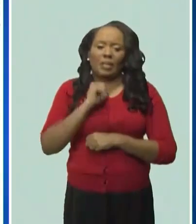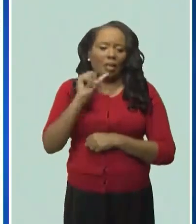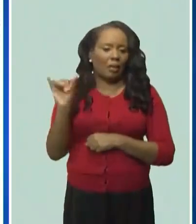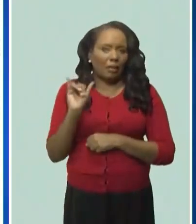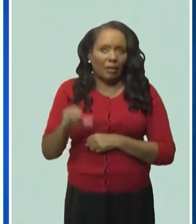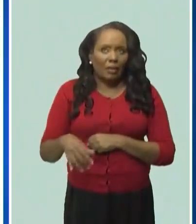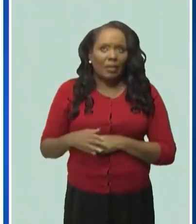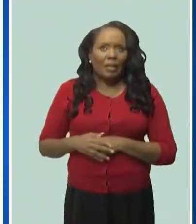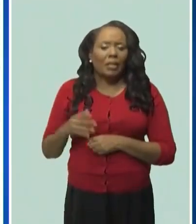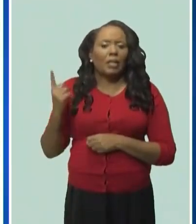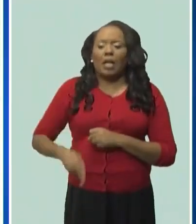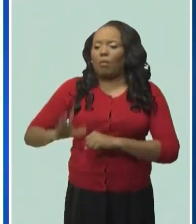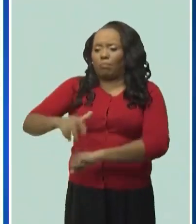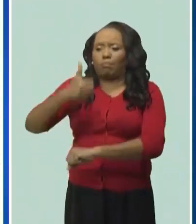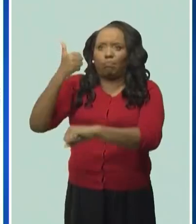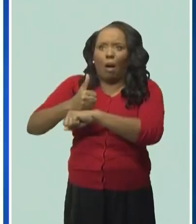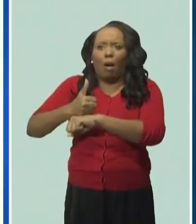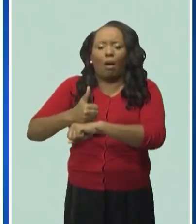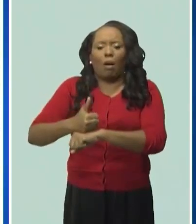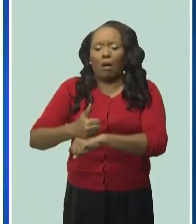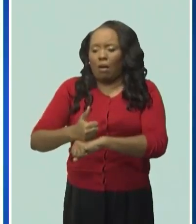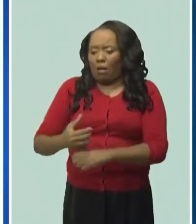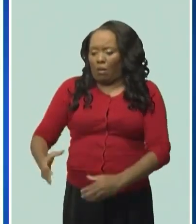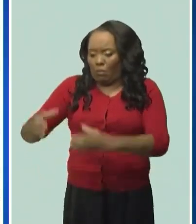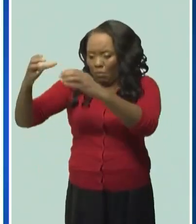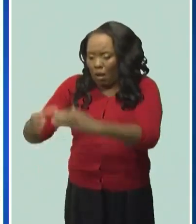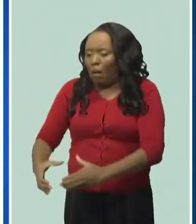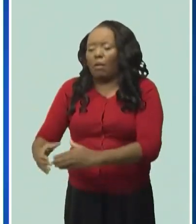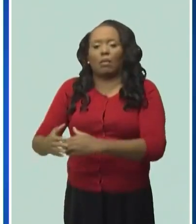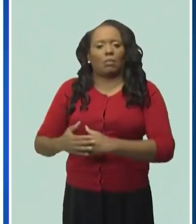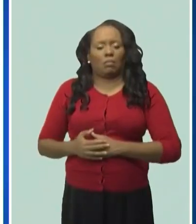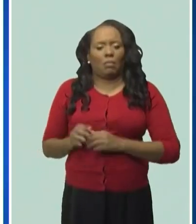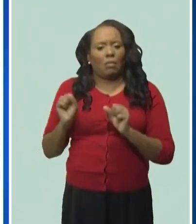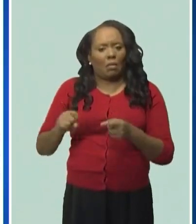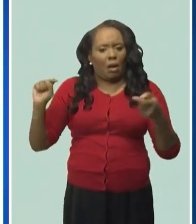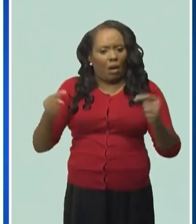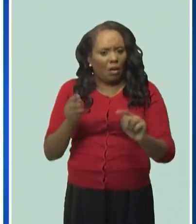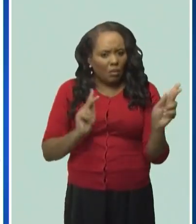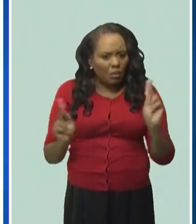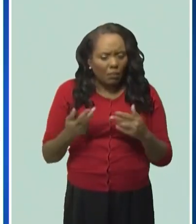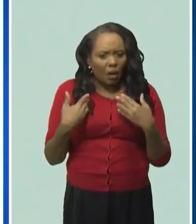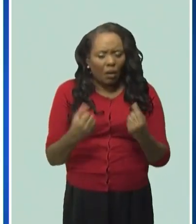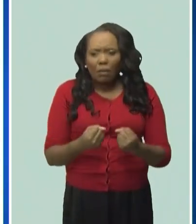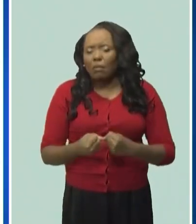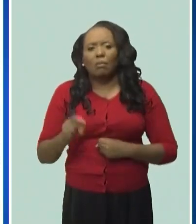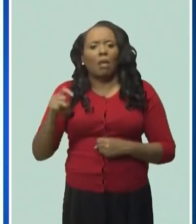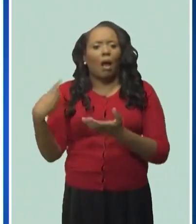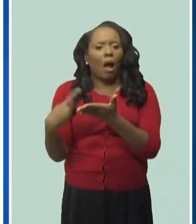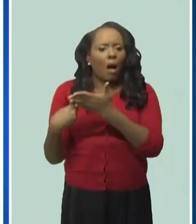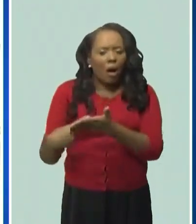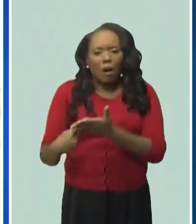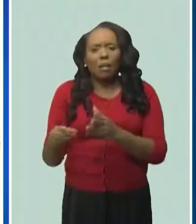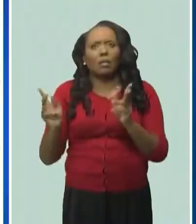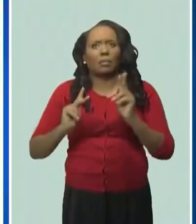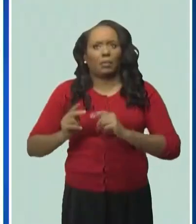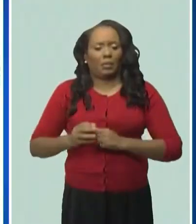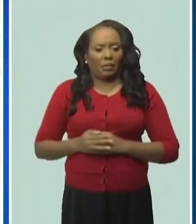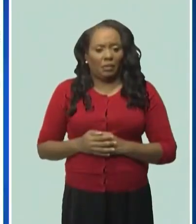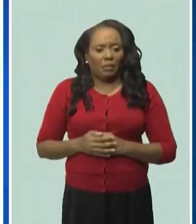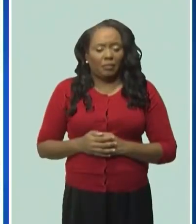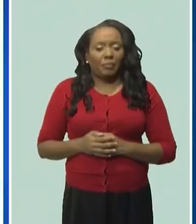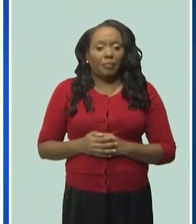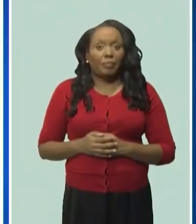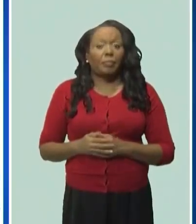plant something in the middle of a community that is potentially harmful to the health of people without at least consulting them. And in a